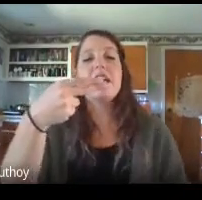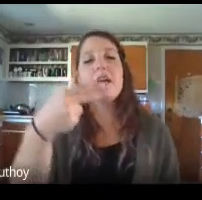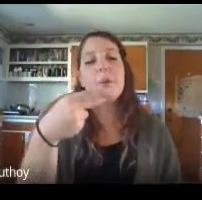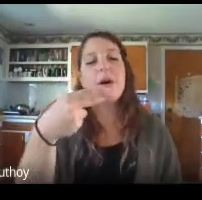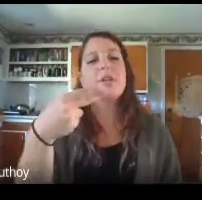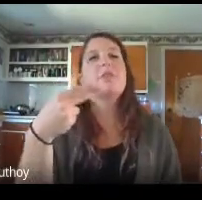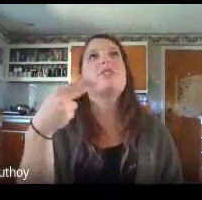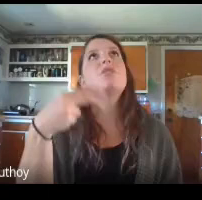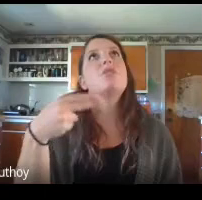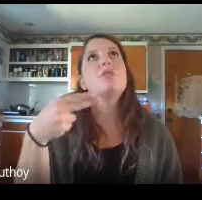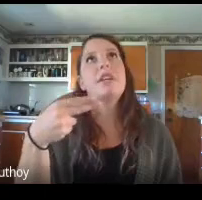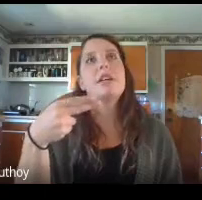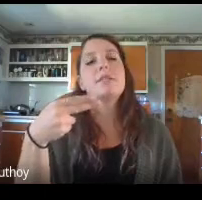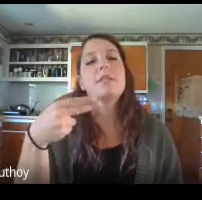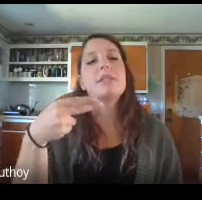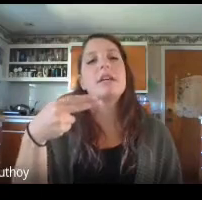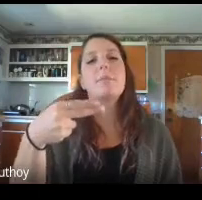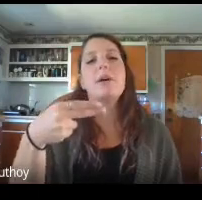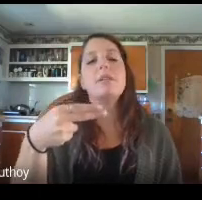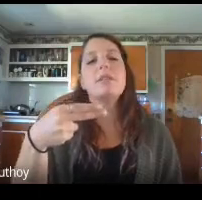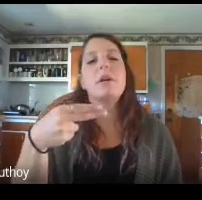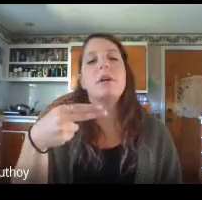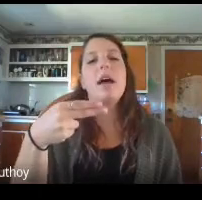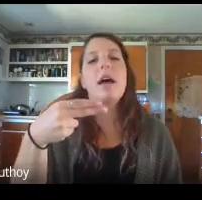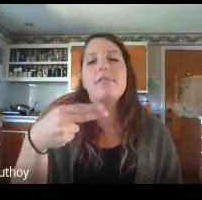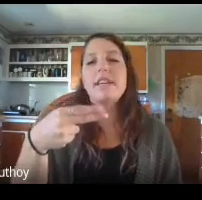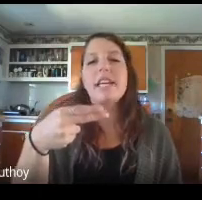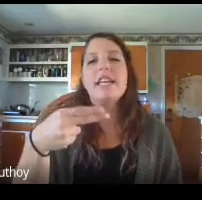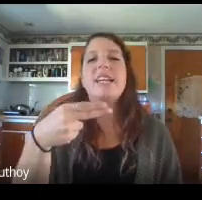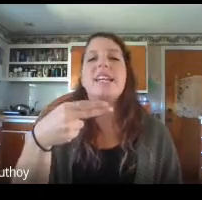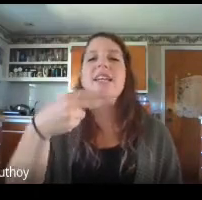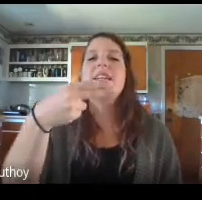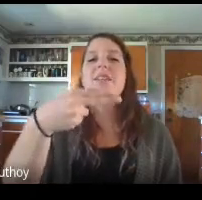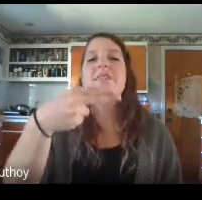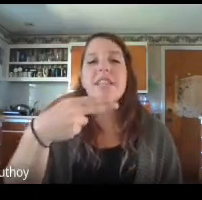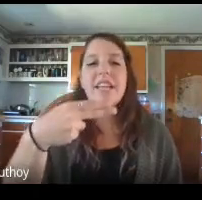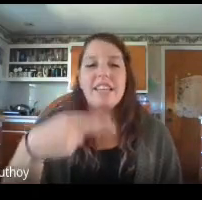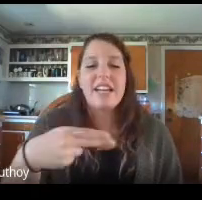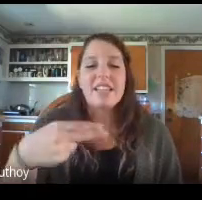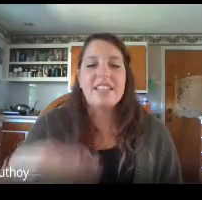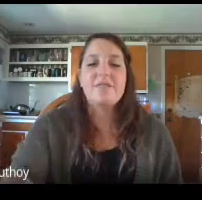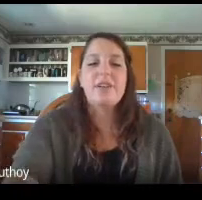that hippo, and you need two fingers because the hippo is so heavy.